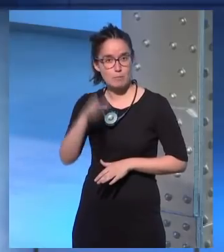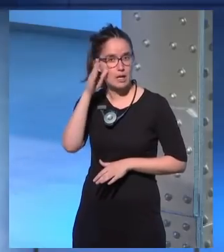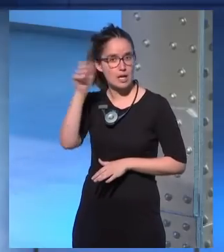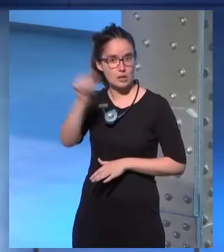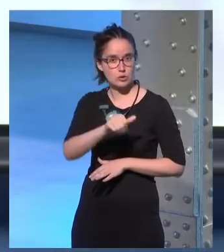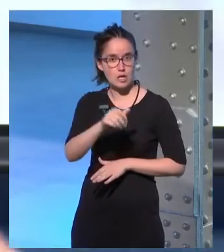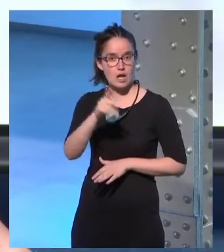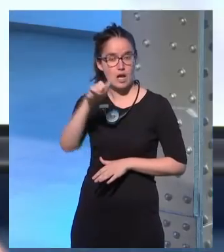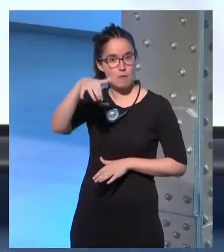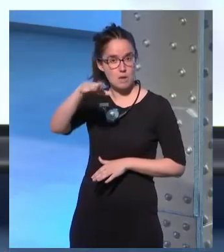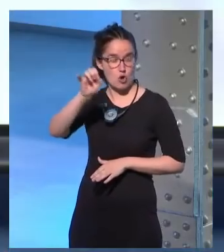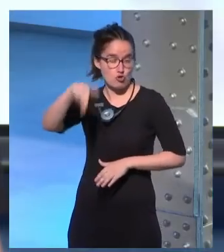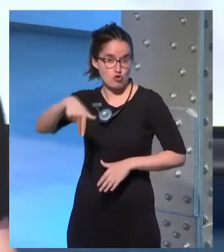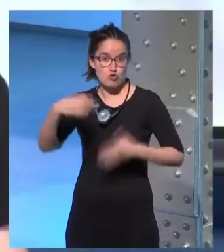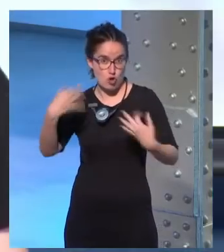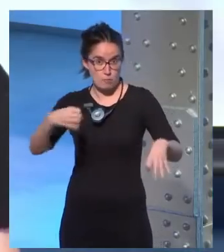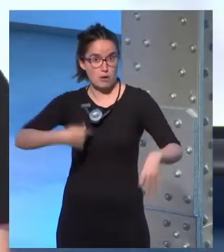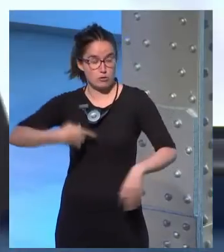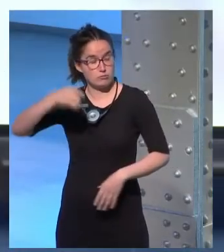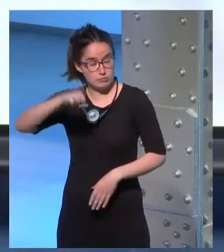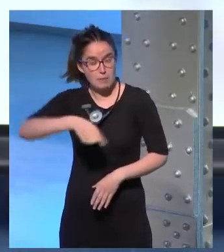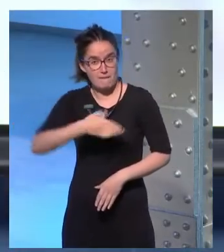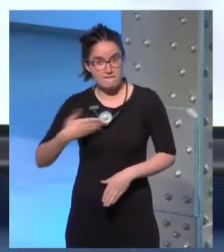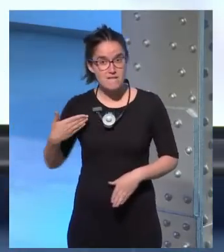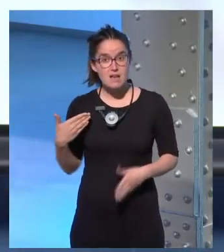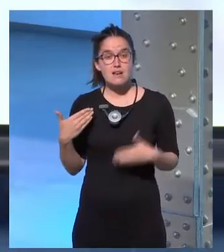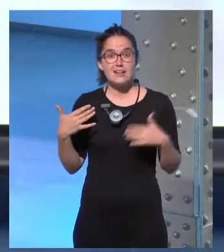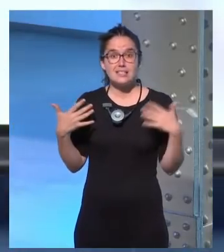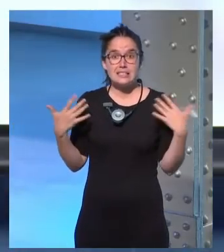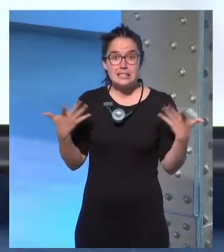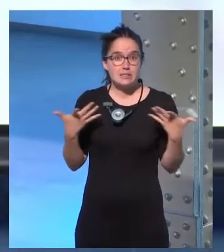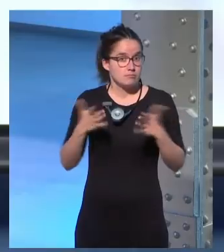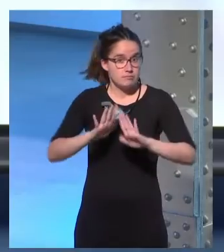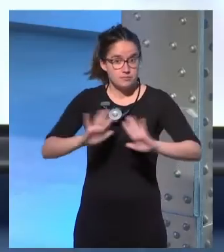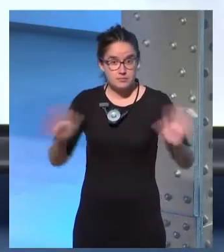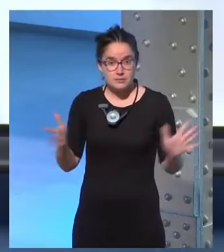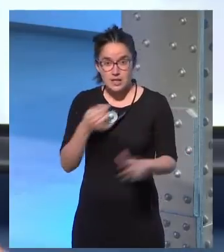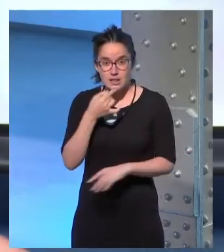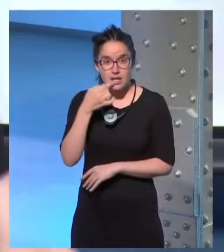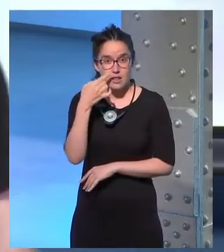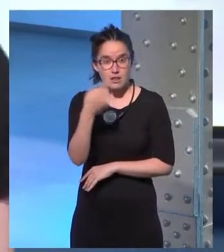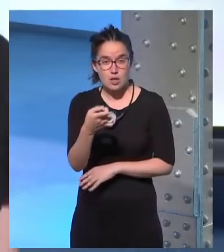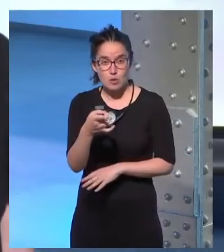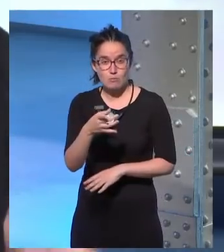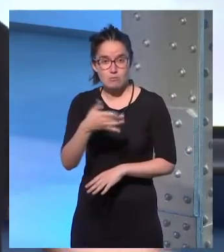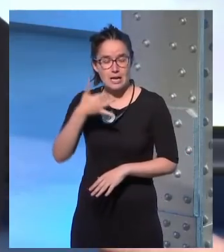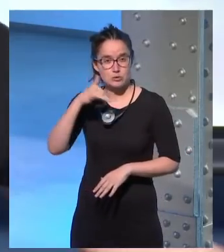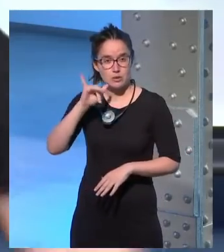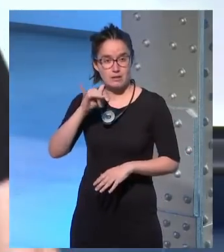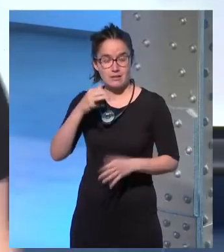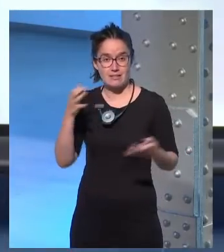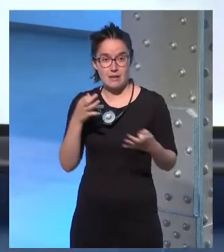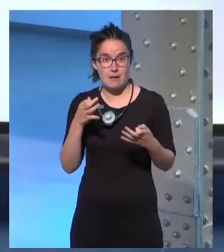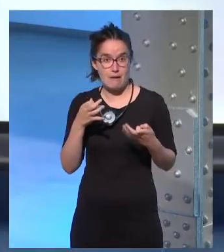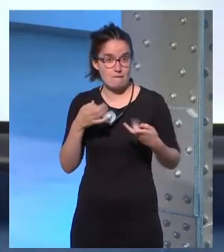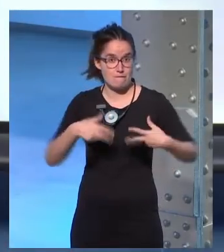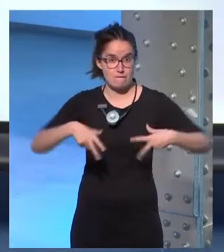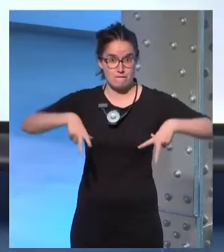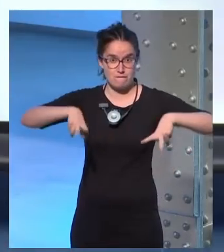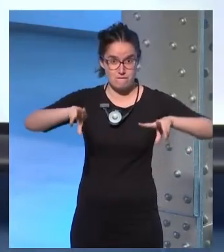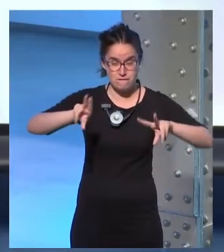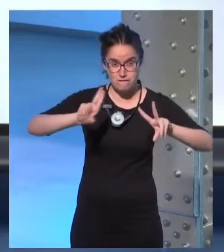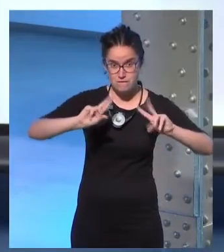time. I know that you're here to listen to Kameron, which makes total sense. I would do it too. And I just wanted to say that,